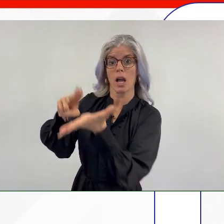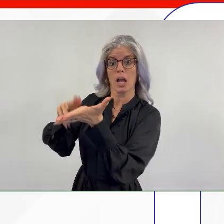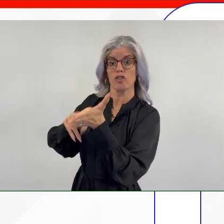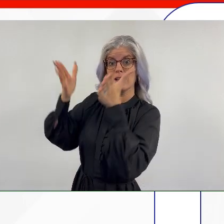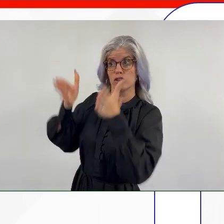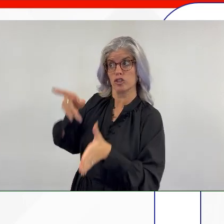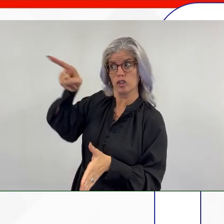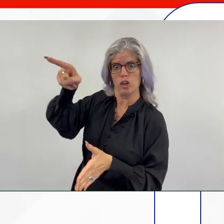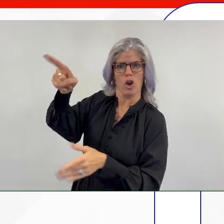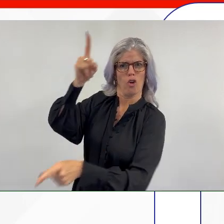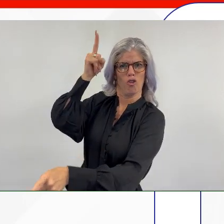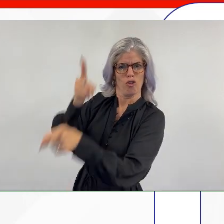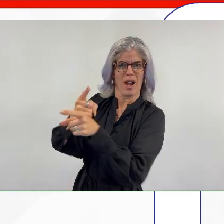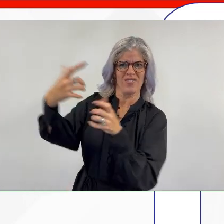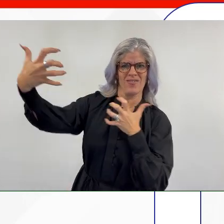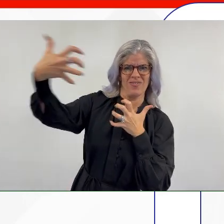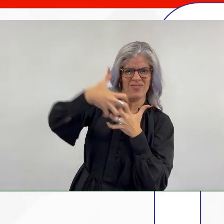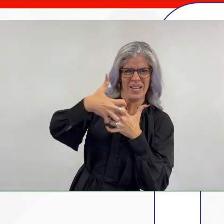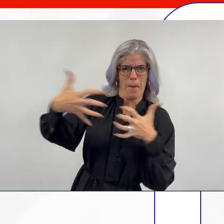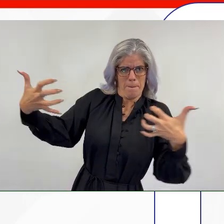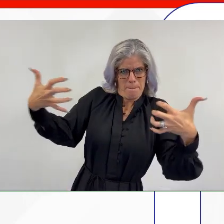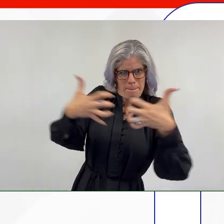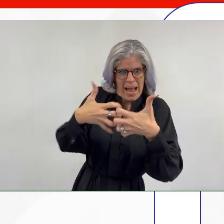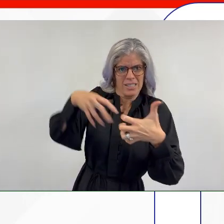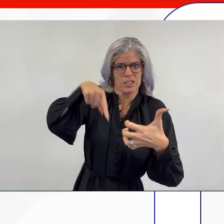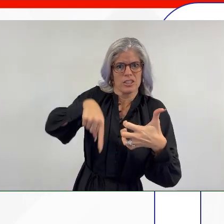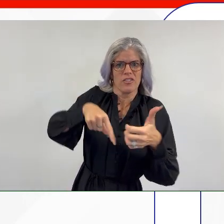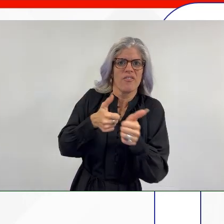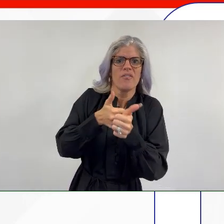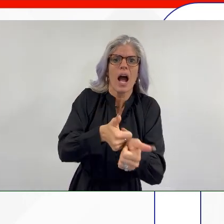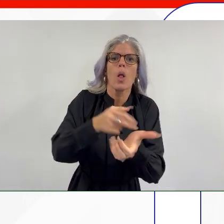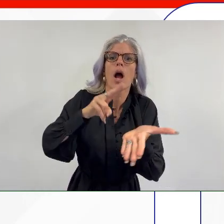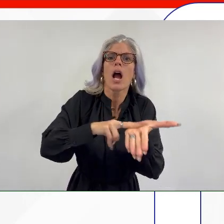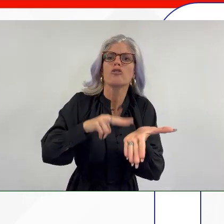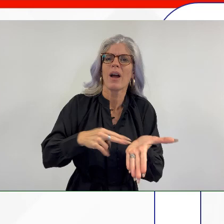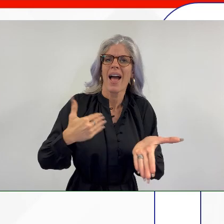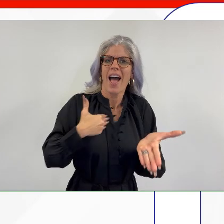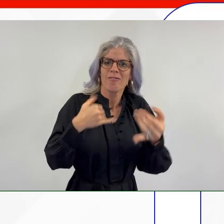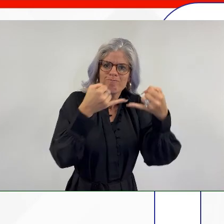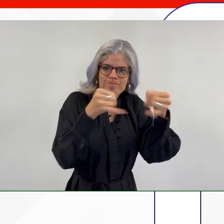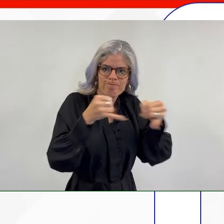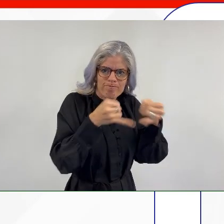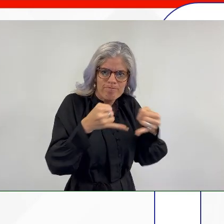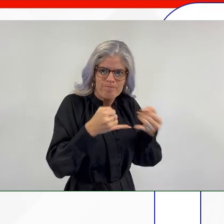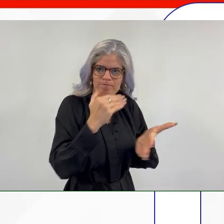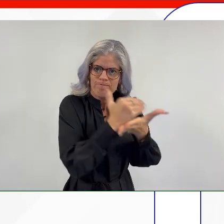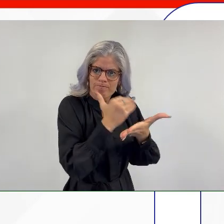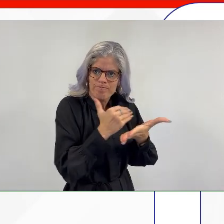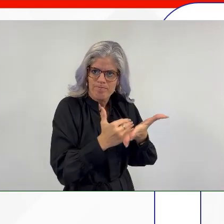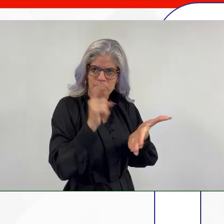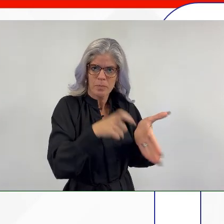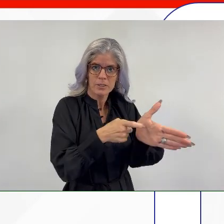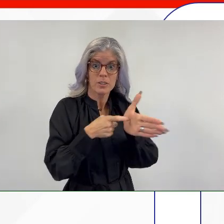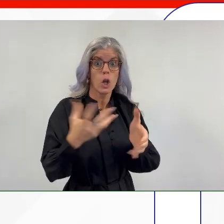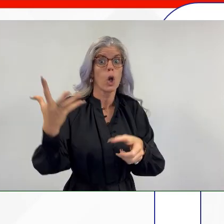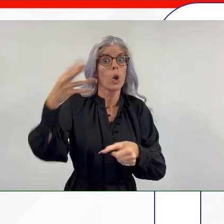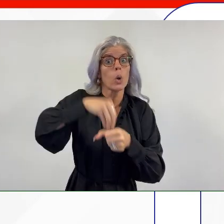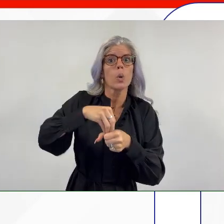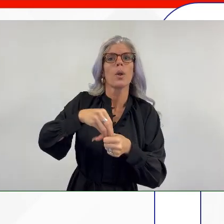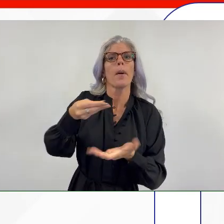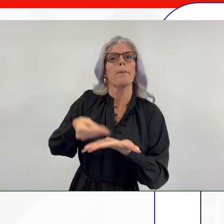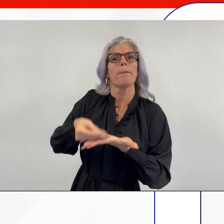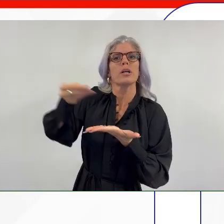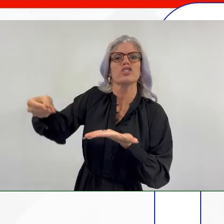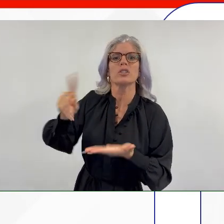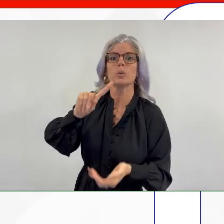orders. FEMA does not reimburse cost incurred under a cost plus a percentage of cost contract, or